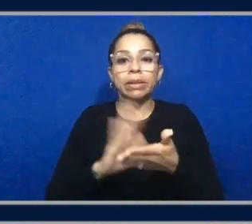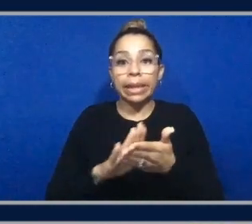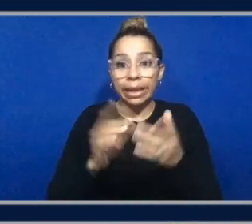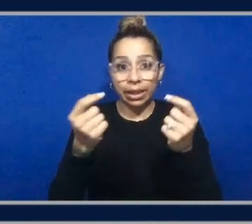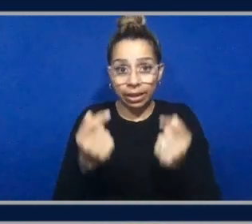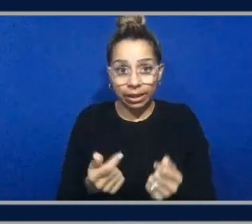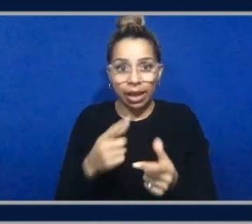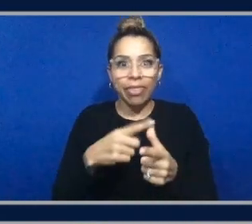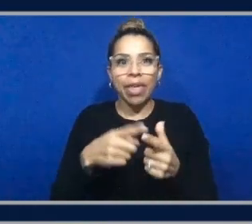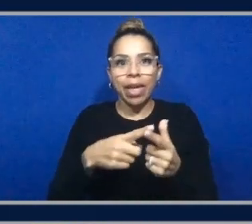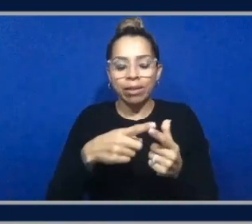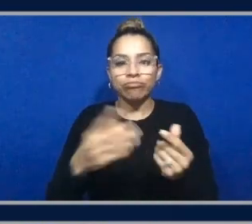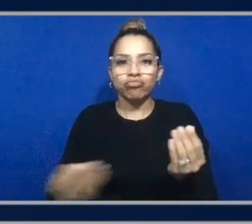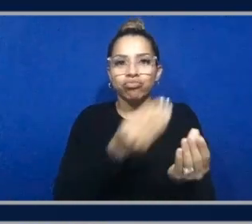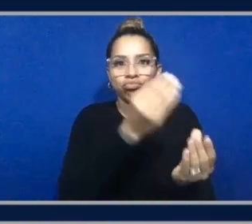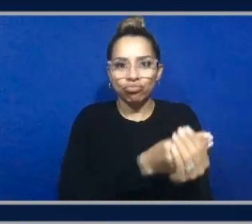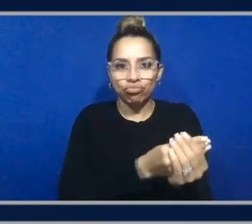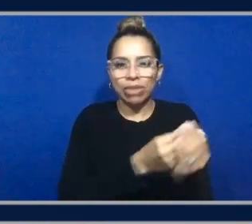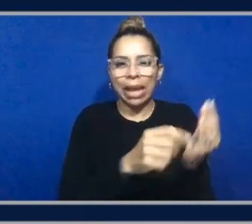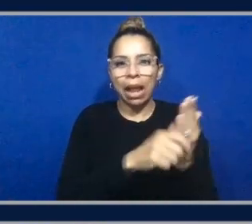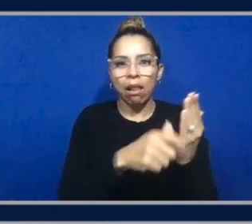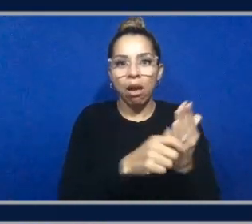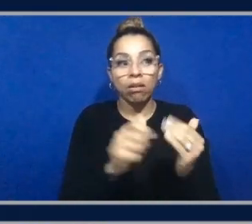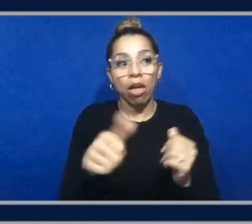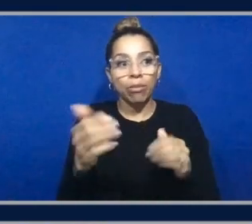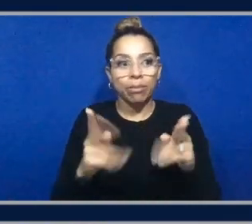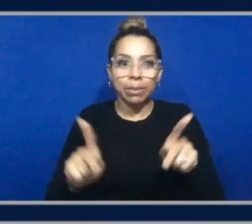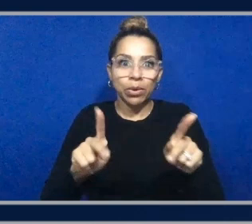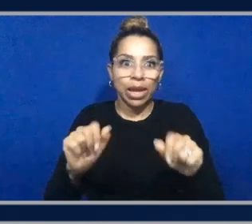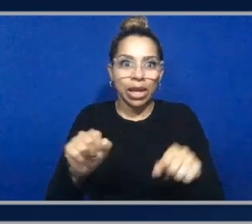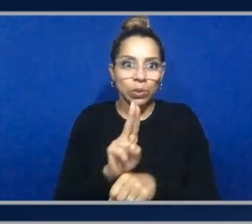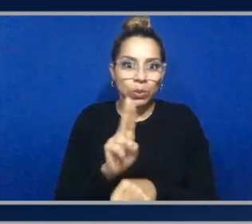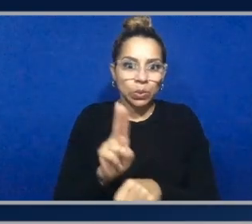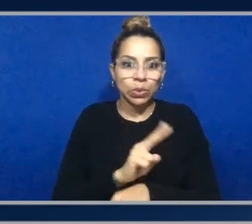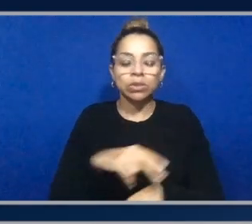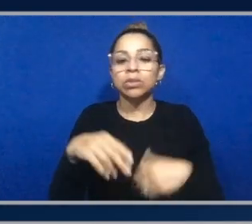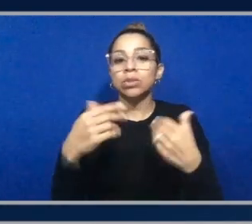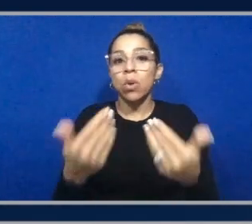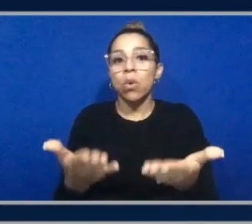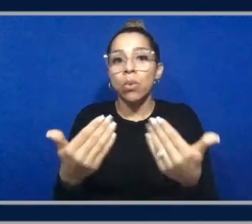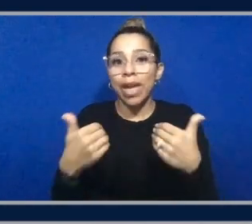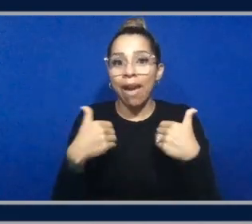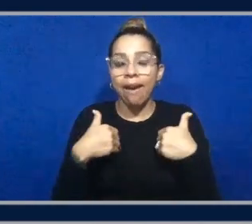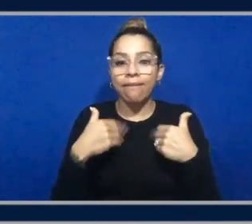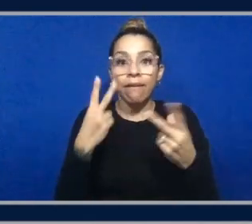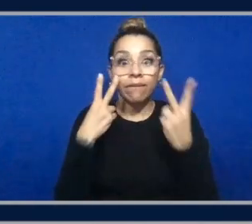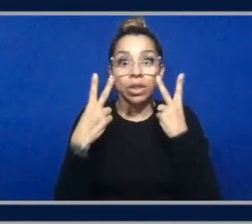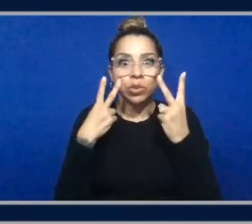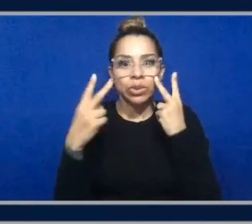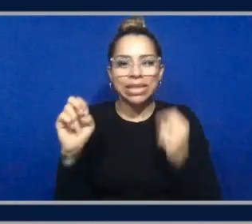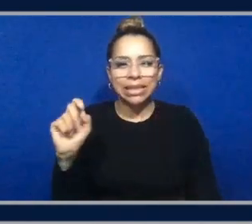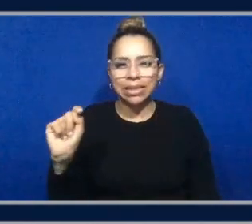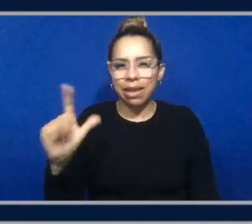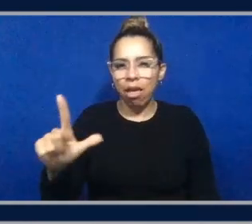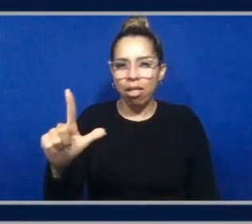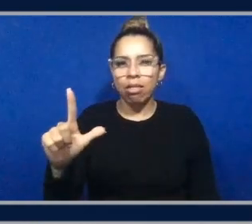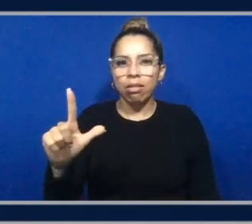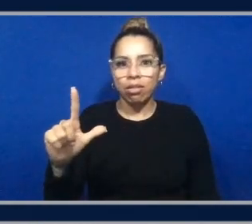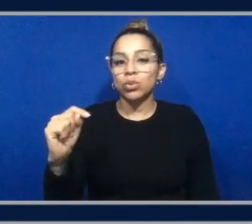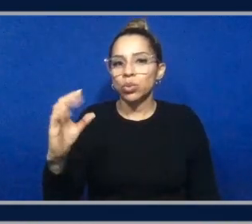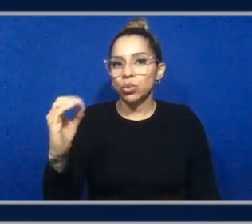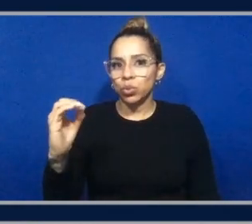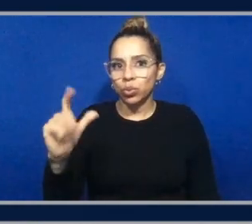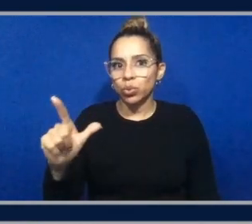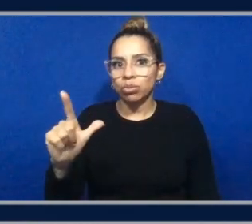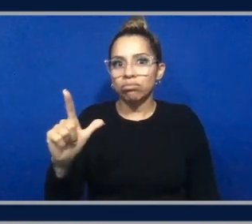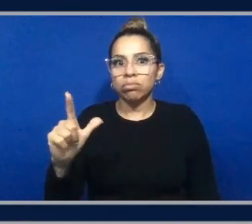people can use it. Yep. So for that, we actually have a visual ETL tool, which allows you to visually